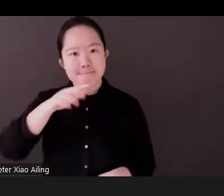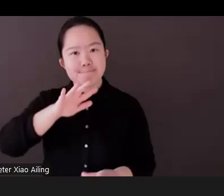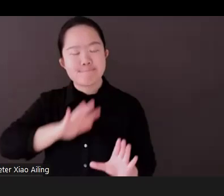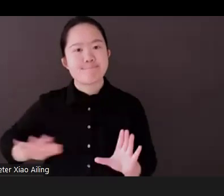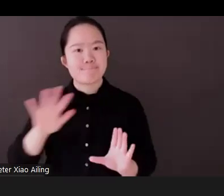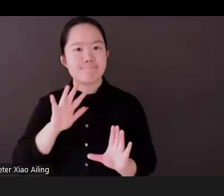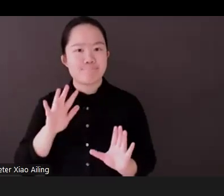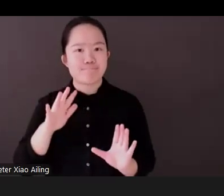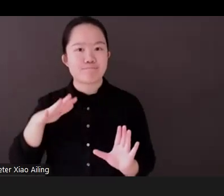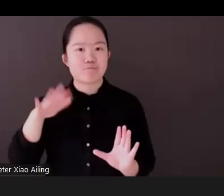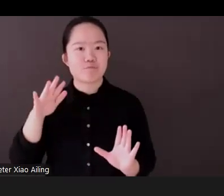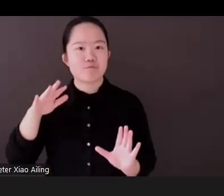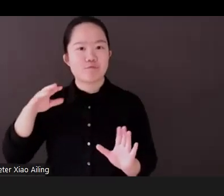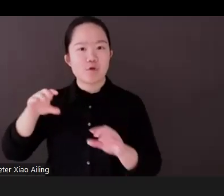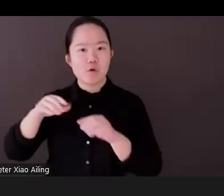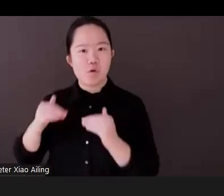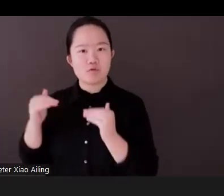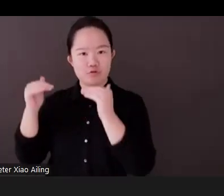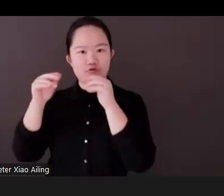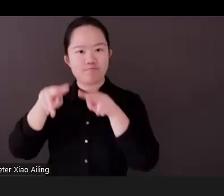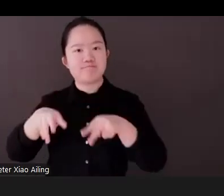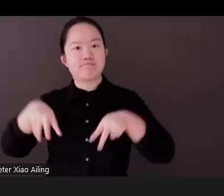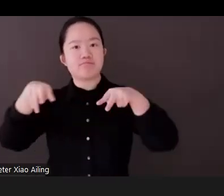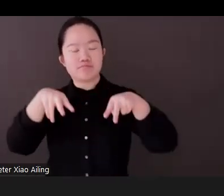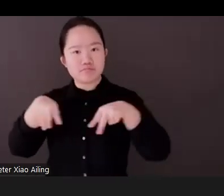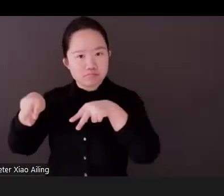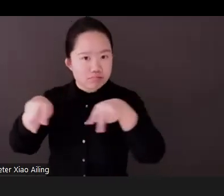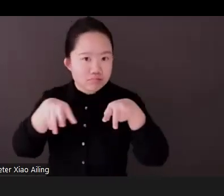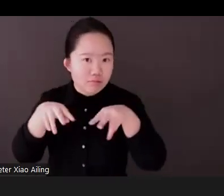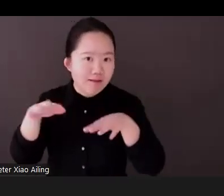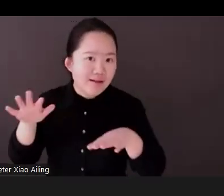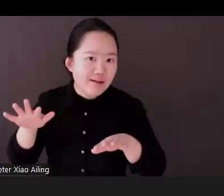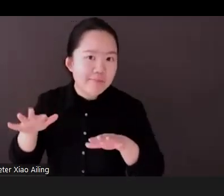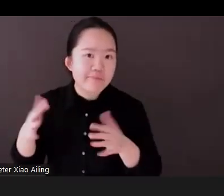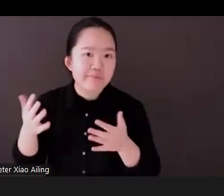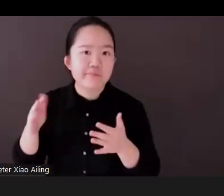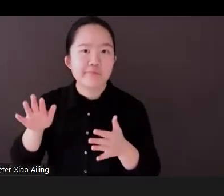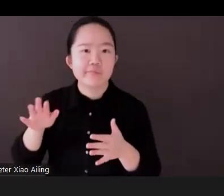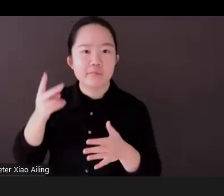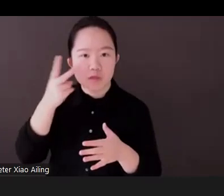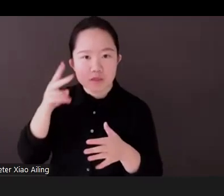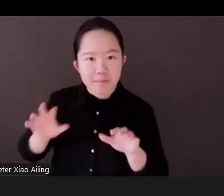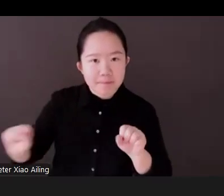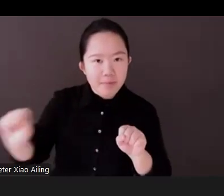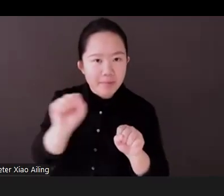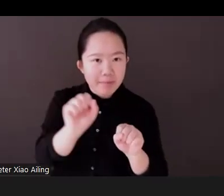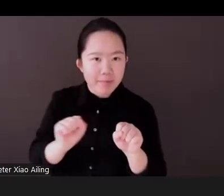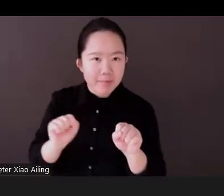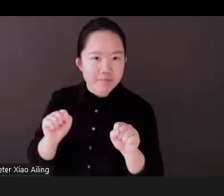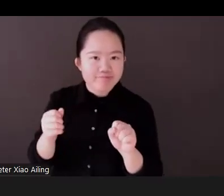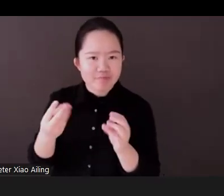are the most important, but of course, when we get headlines that the University of Bergen got 150,000 Norwegian kroners a